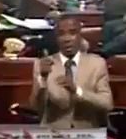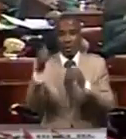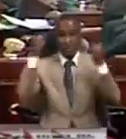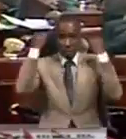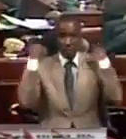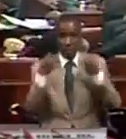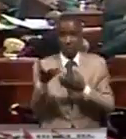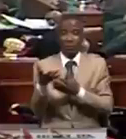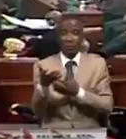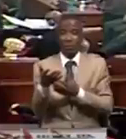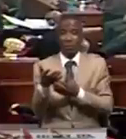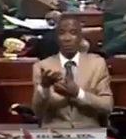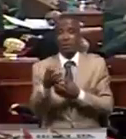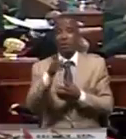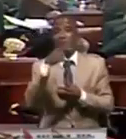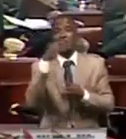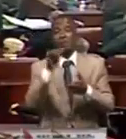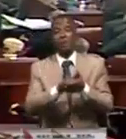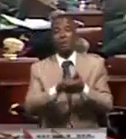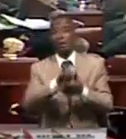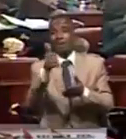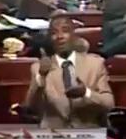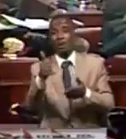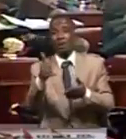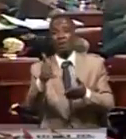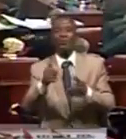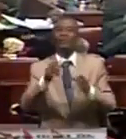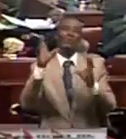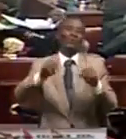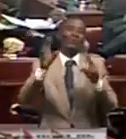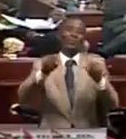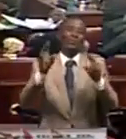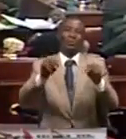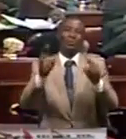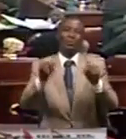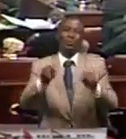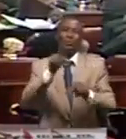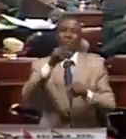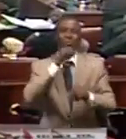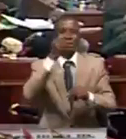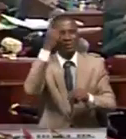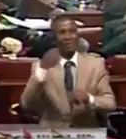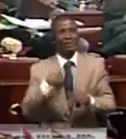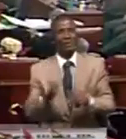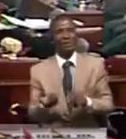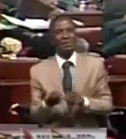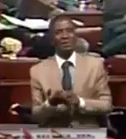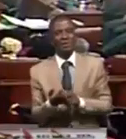to give evidence? My Lord, that is not what I'm suggesting. I'm just suggesting that Order 36, Rule